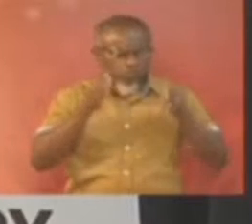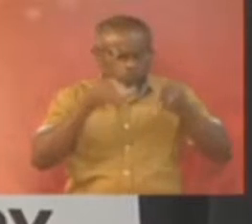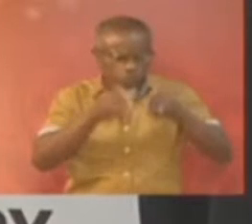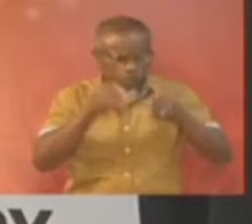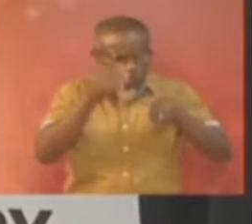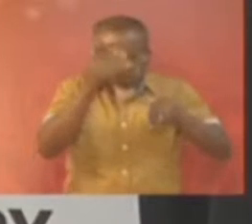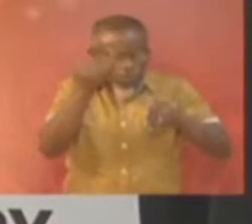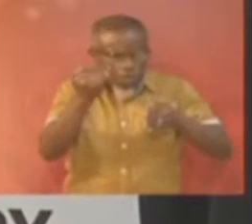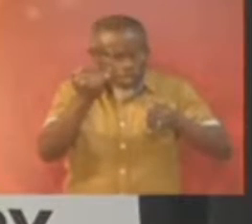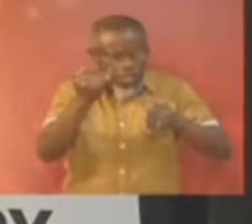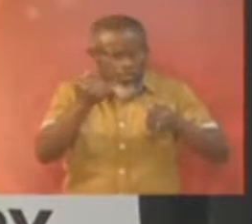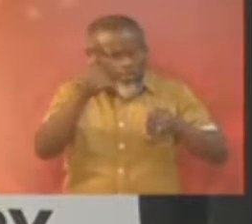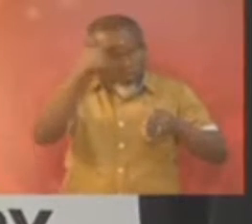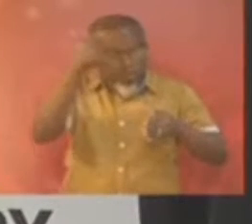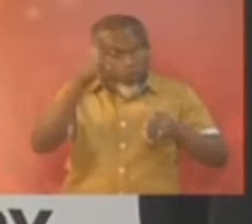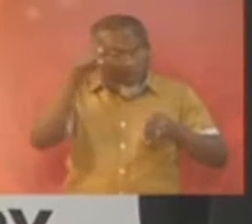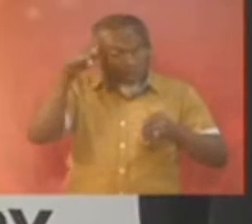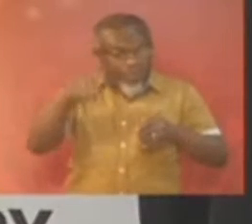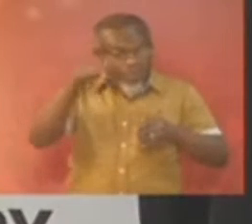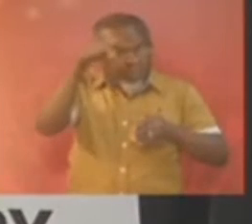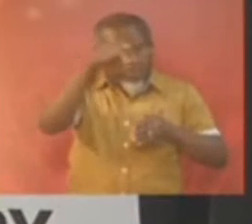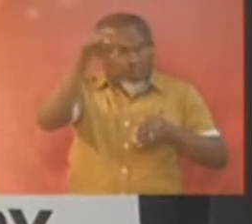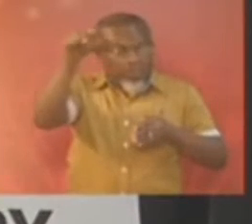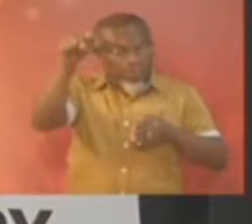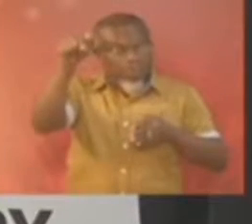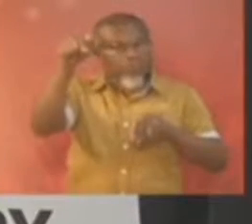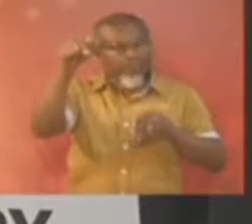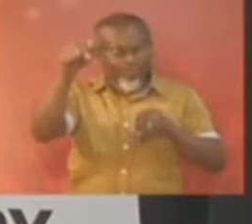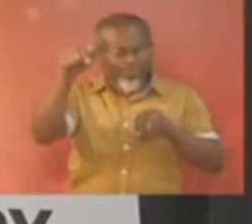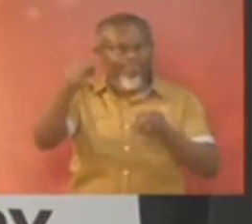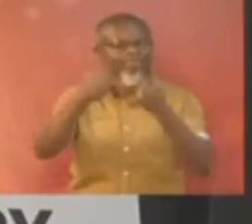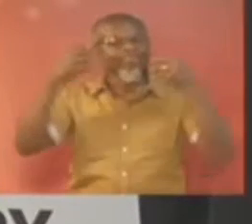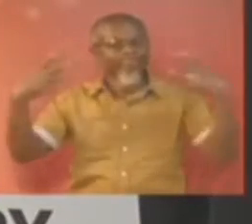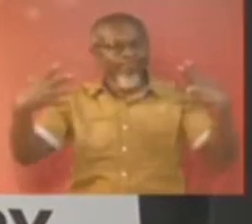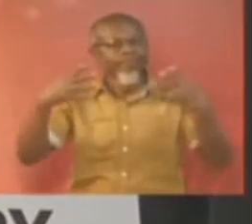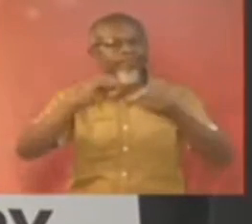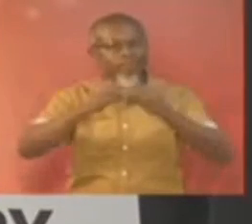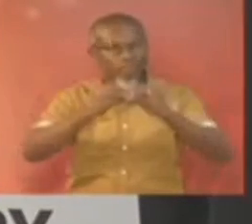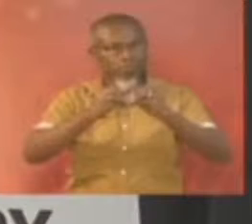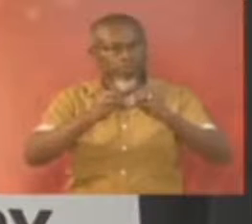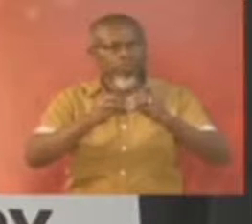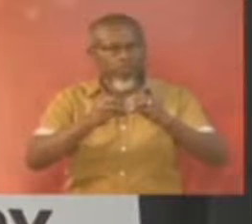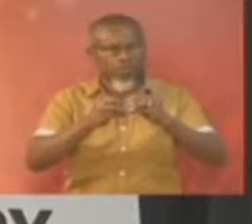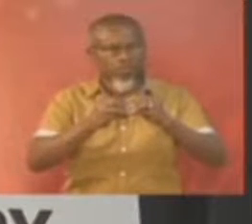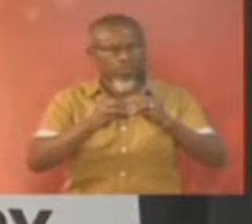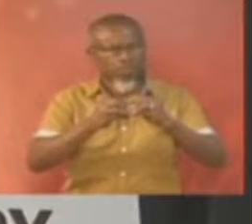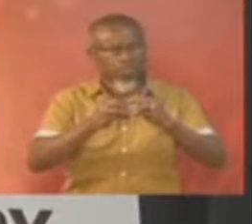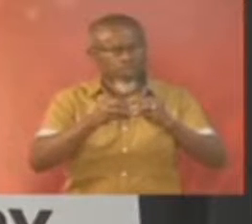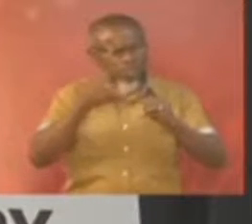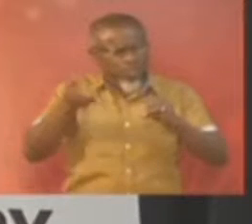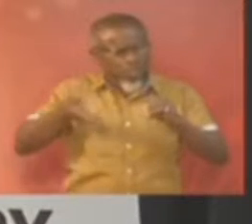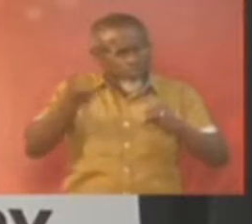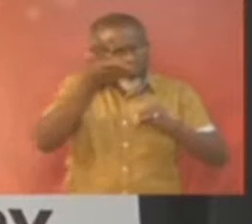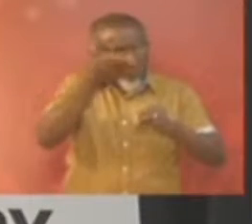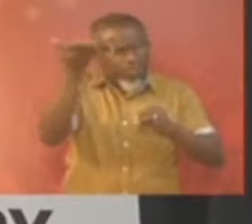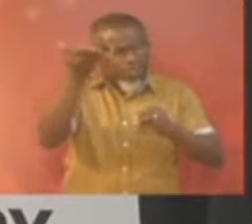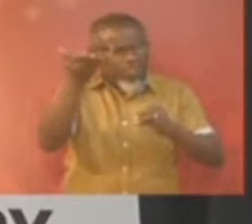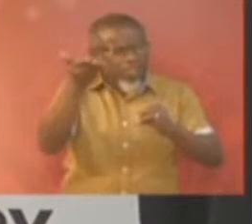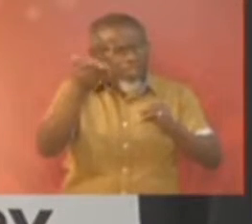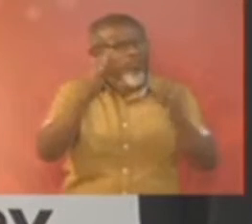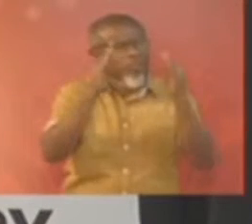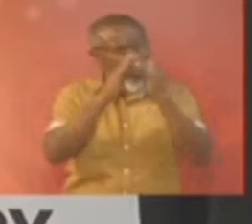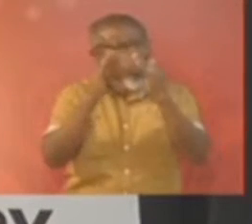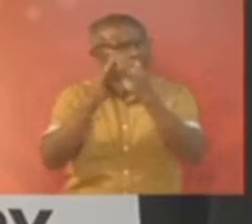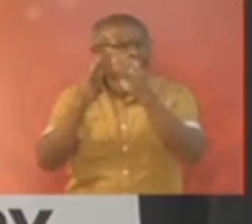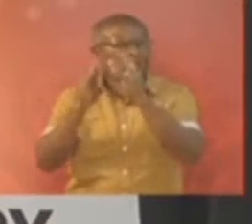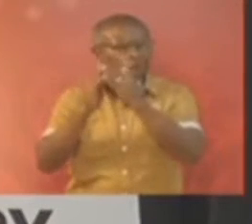We also want to point out that those 3 counties are the ones that are fairly urbanized in large part. There are lots of